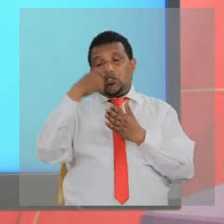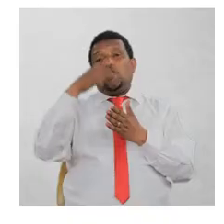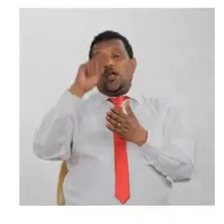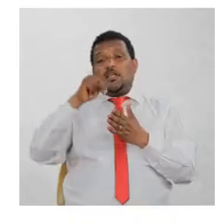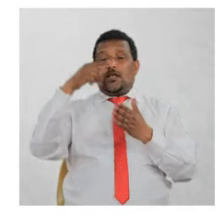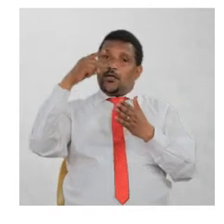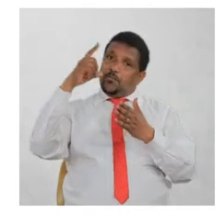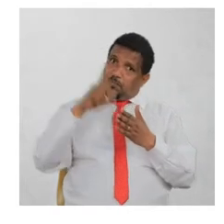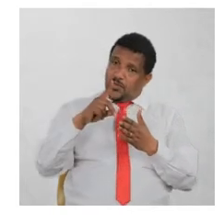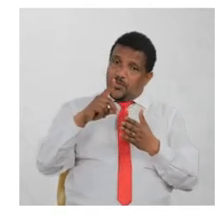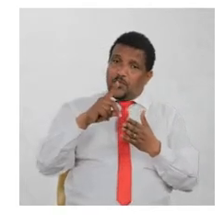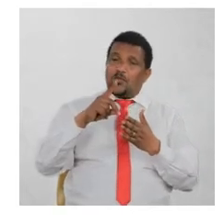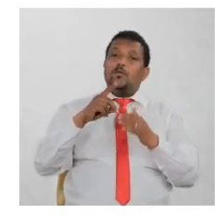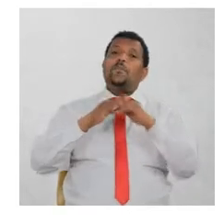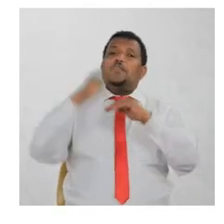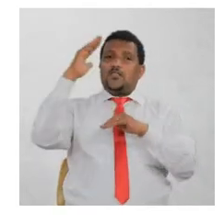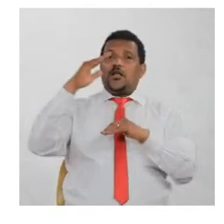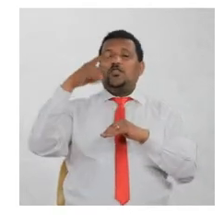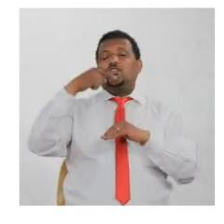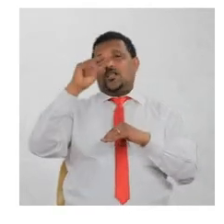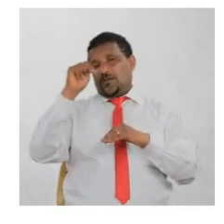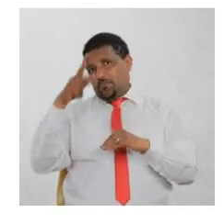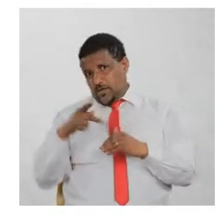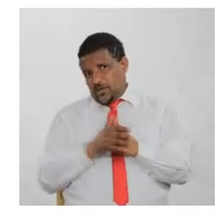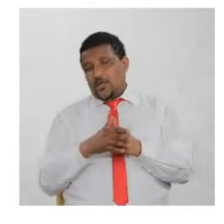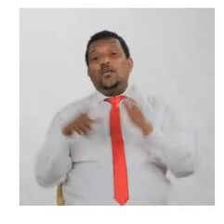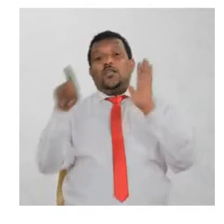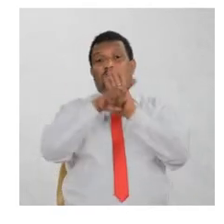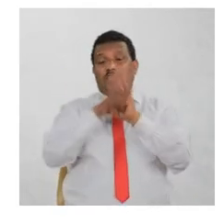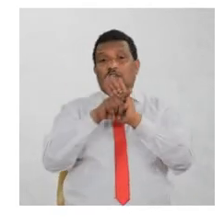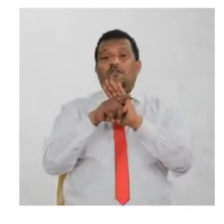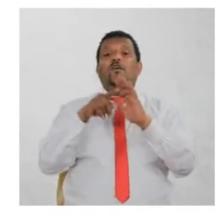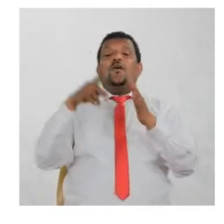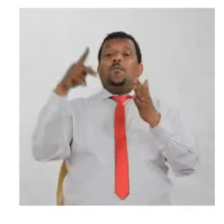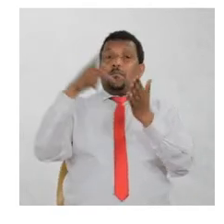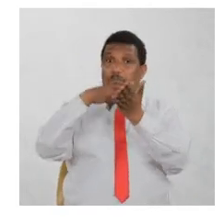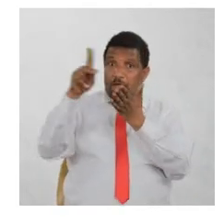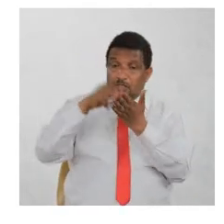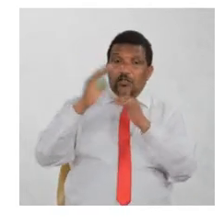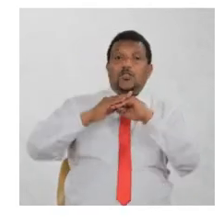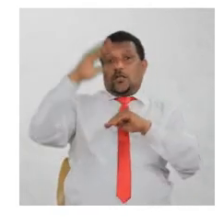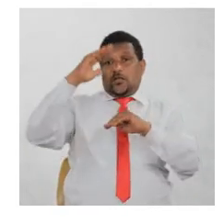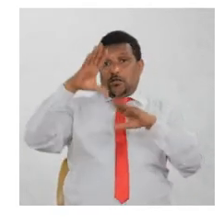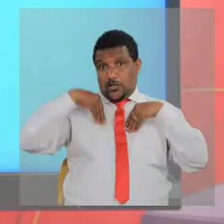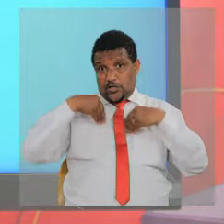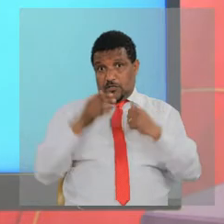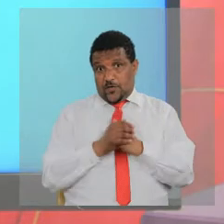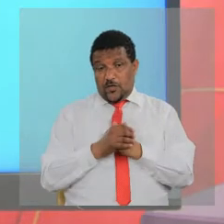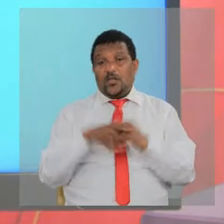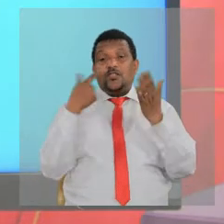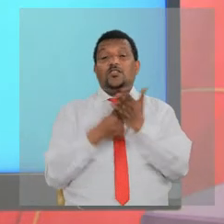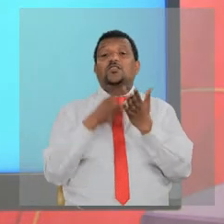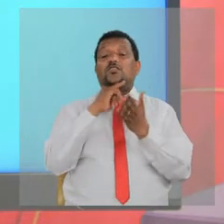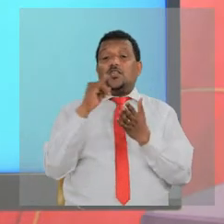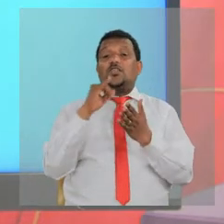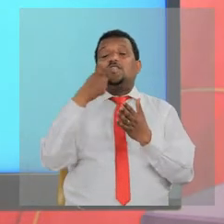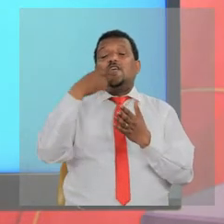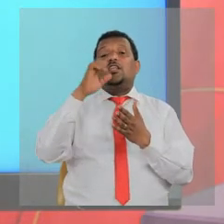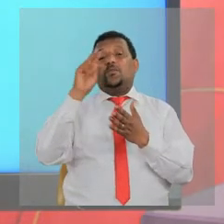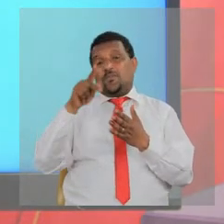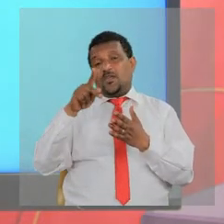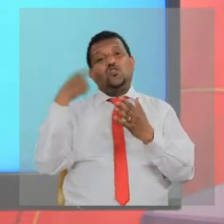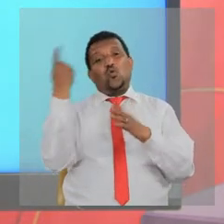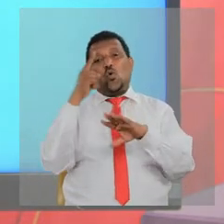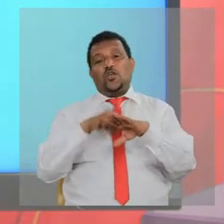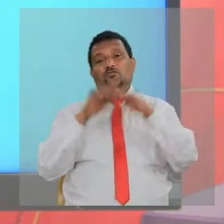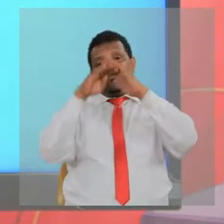GDP. If the net factor income is negative, that means if the factor income paid is greater than the factor income received, in this case, GNP is